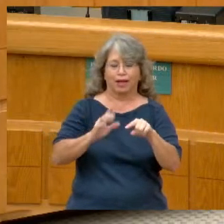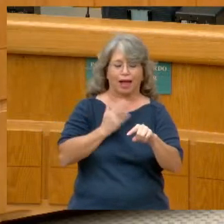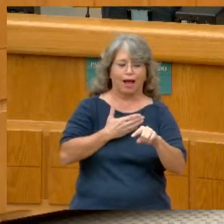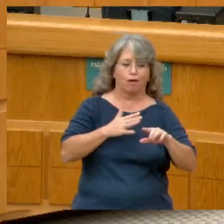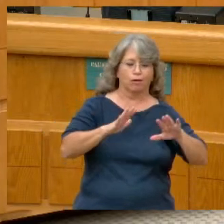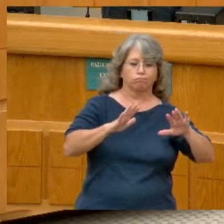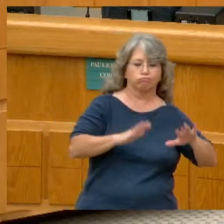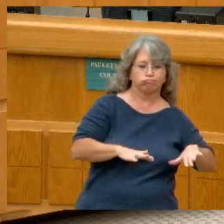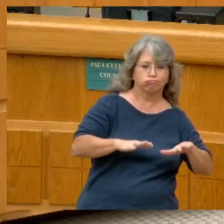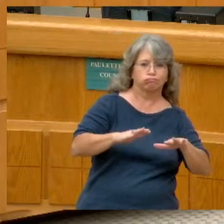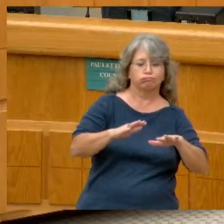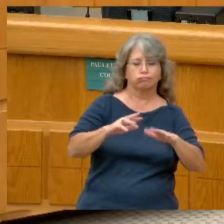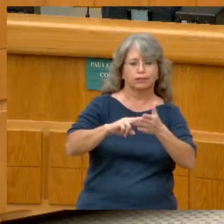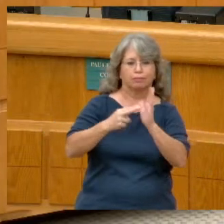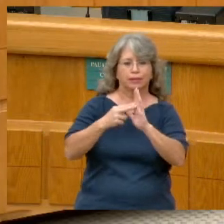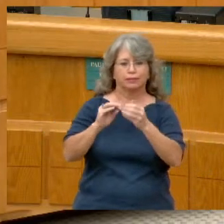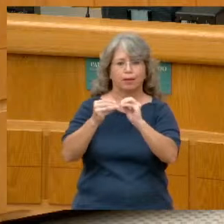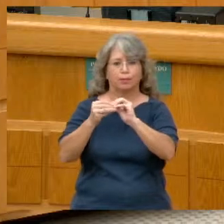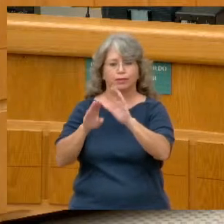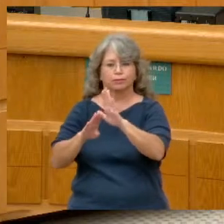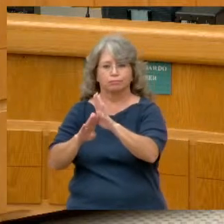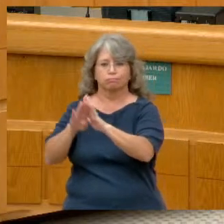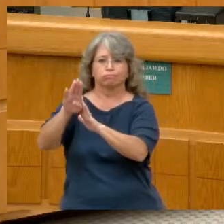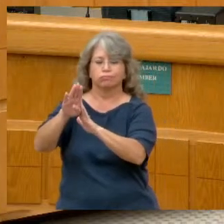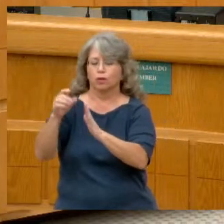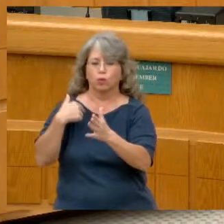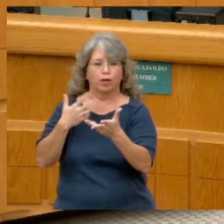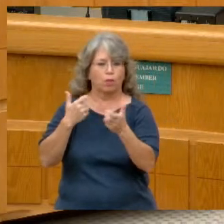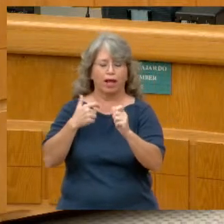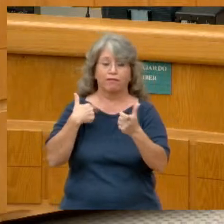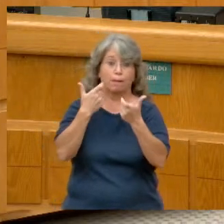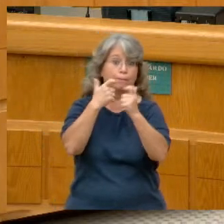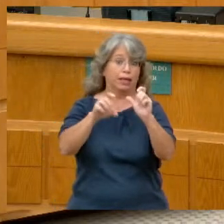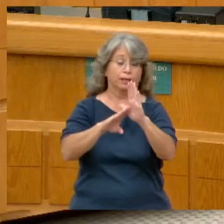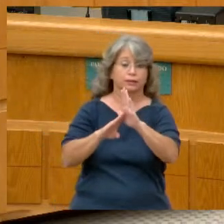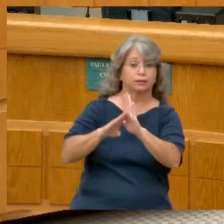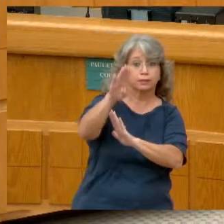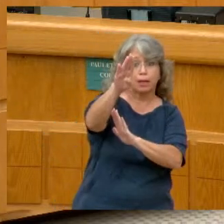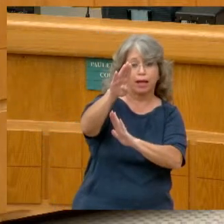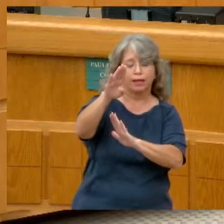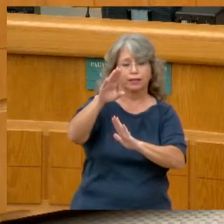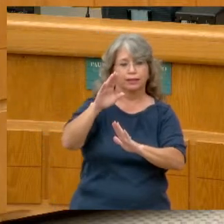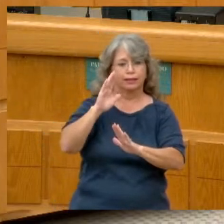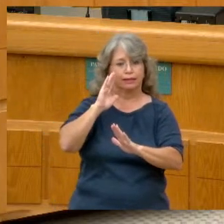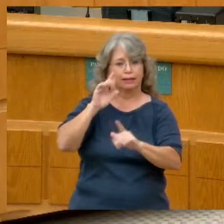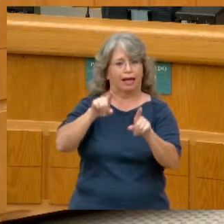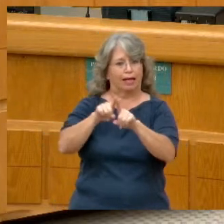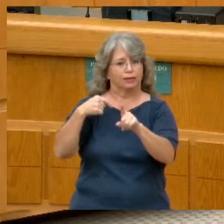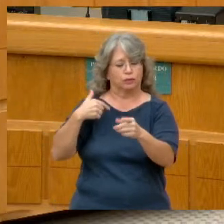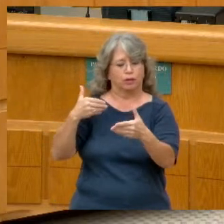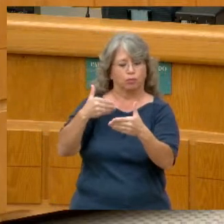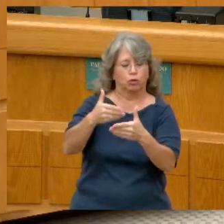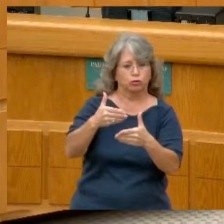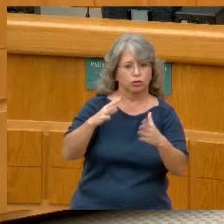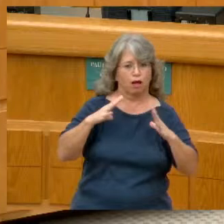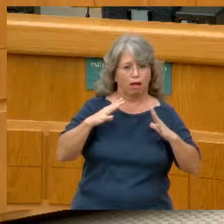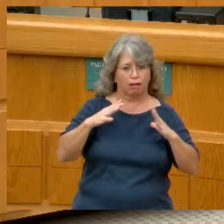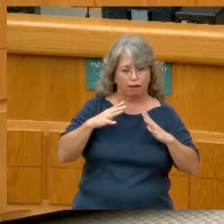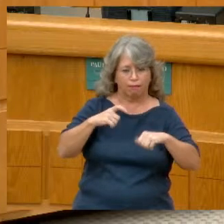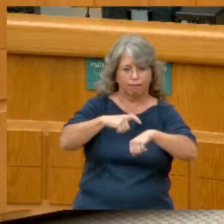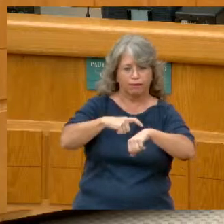making the numbers go up. And so we don't want to have a big spike. We're getting into the holiday season and we want everybody to be